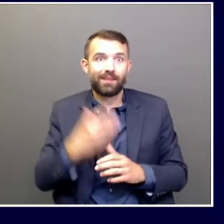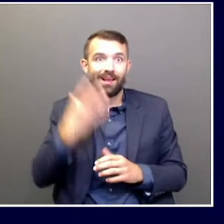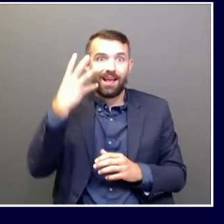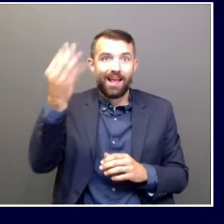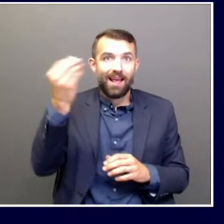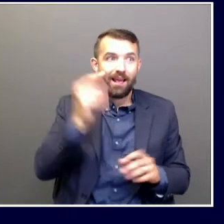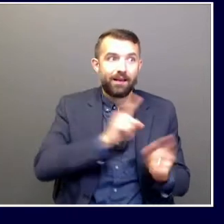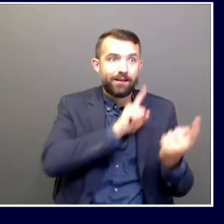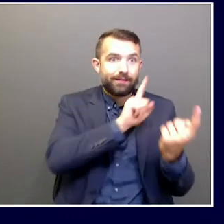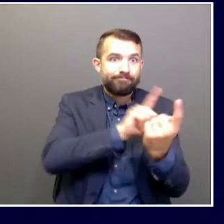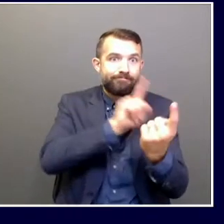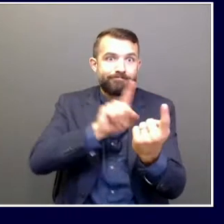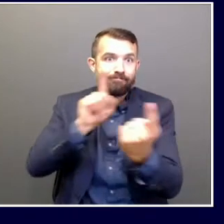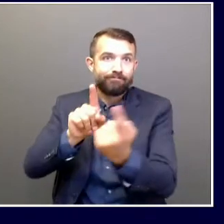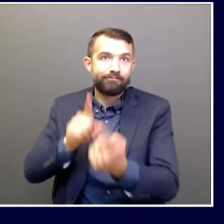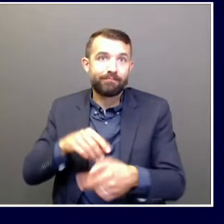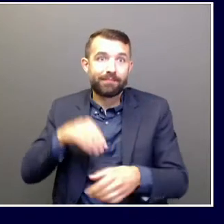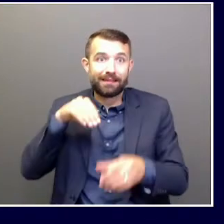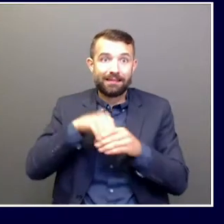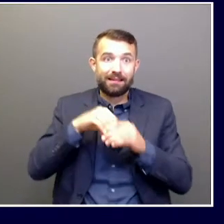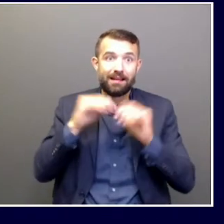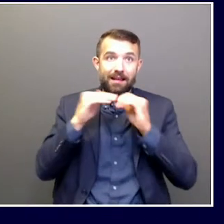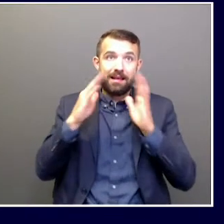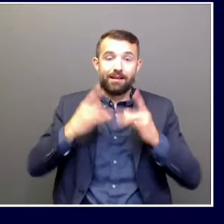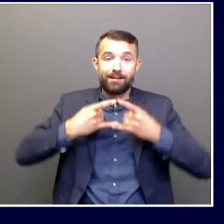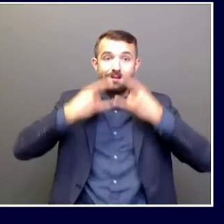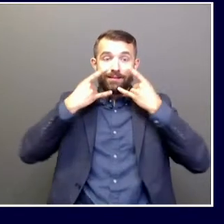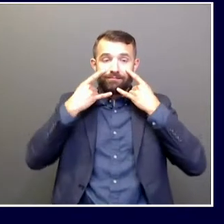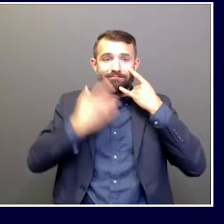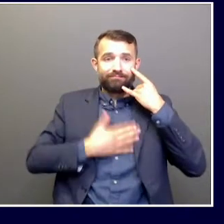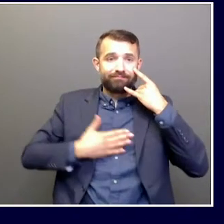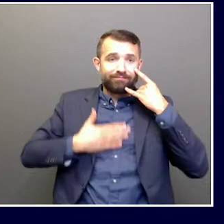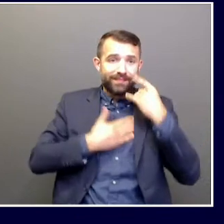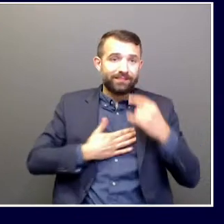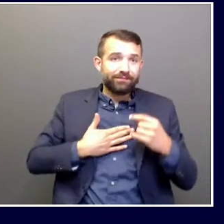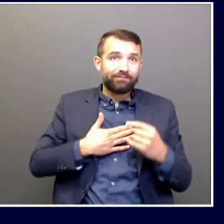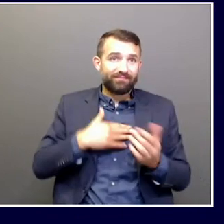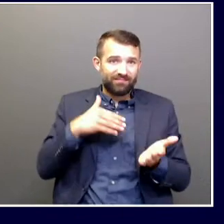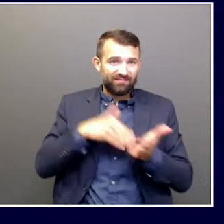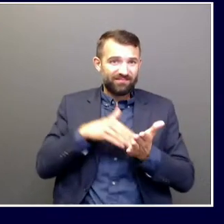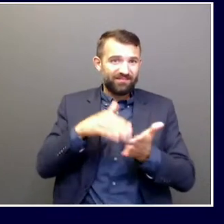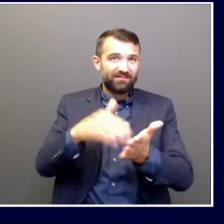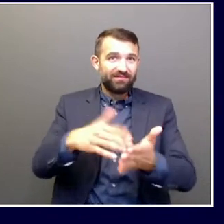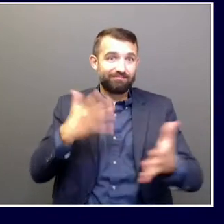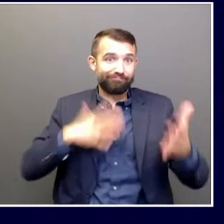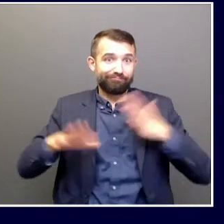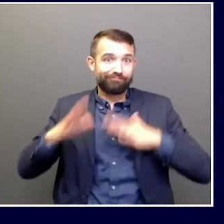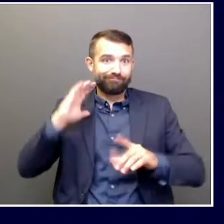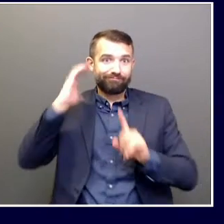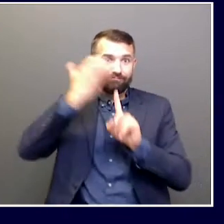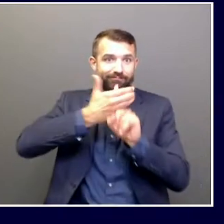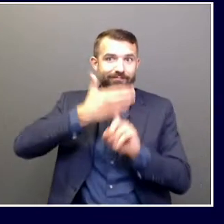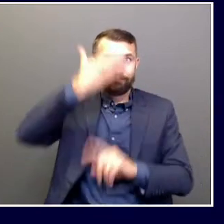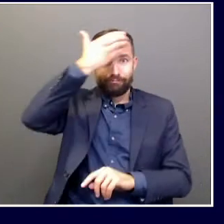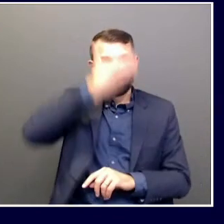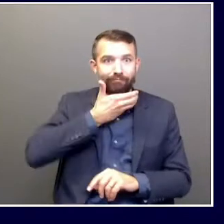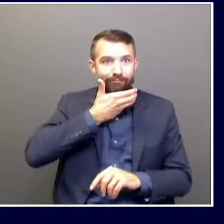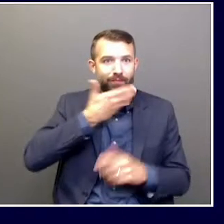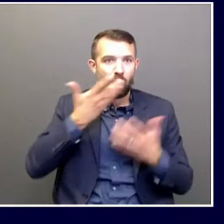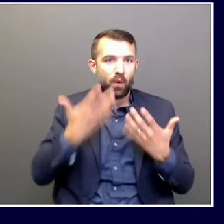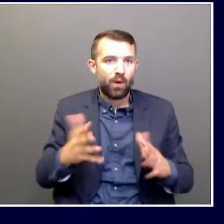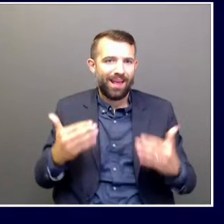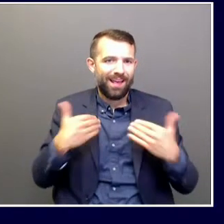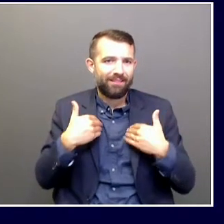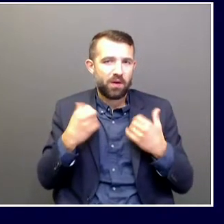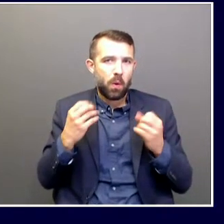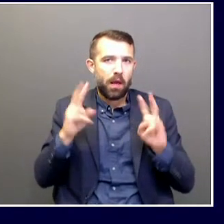masking indoors. Halloween outfits often include masks, so that's a good thing. But I suspect